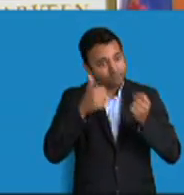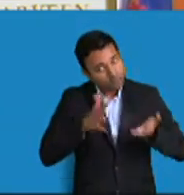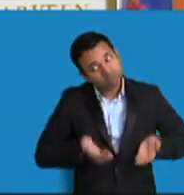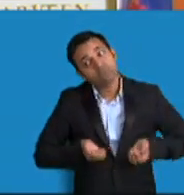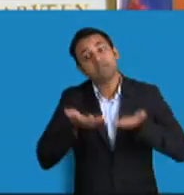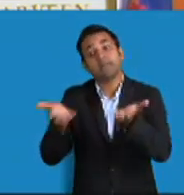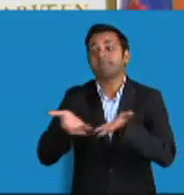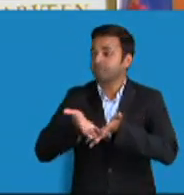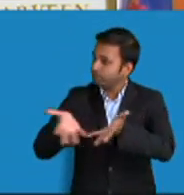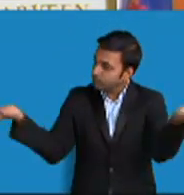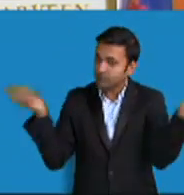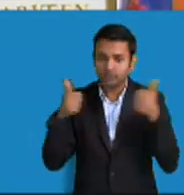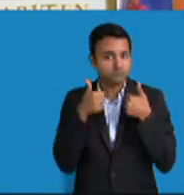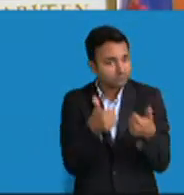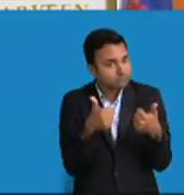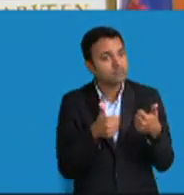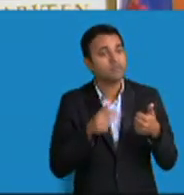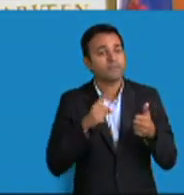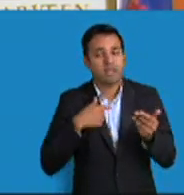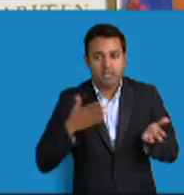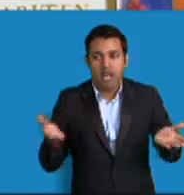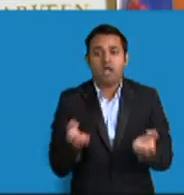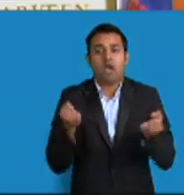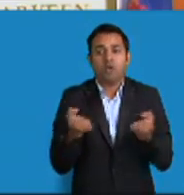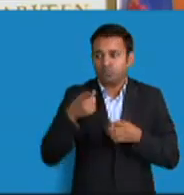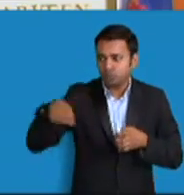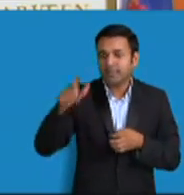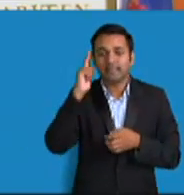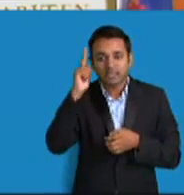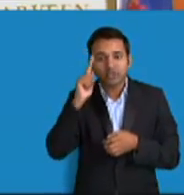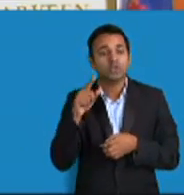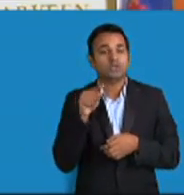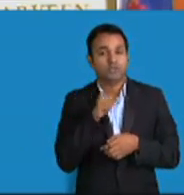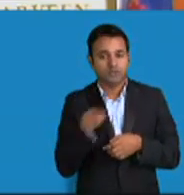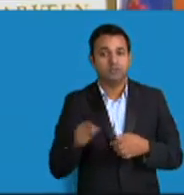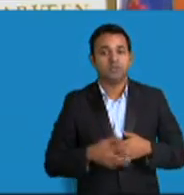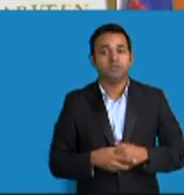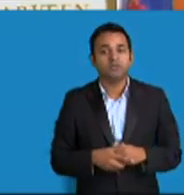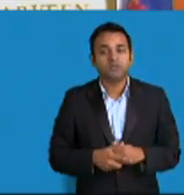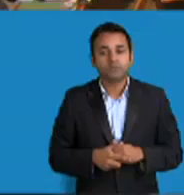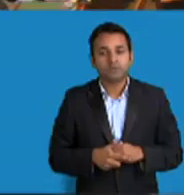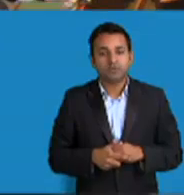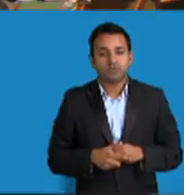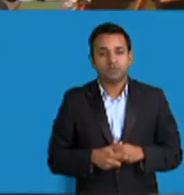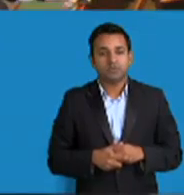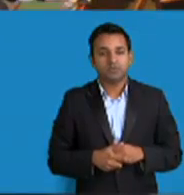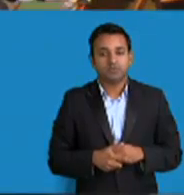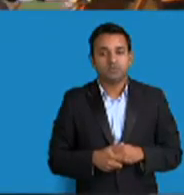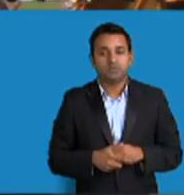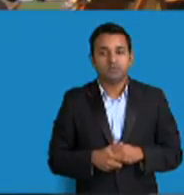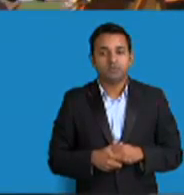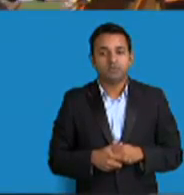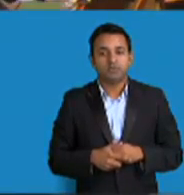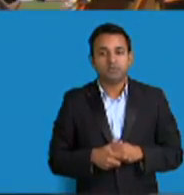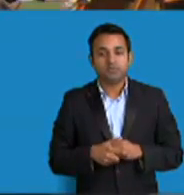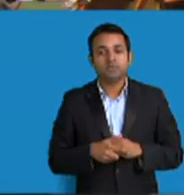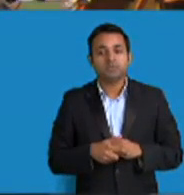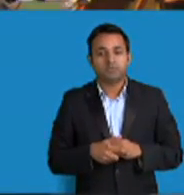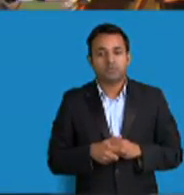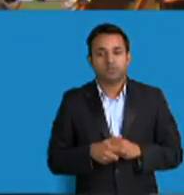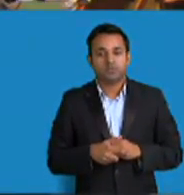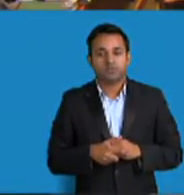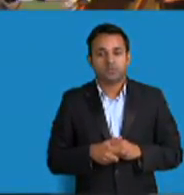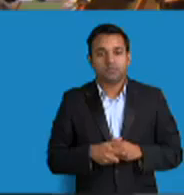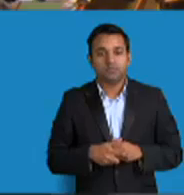teachers, rewarding excellent performing schools, etc. Madam Speaker. Thank you. Thank you. Honourable Noikola. I'm only